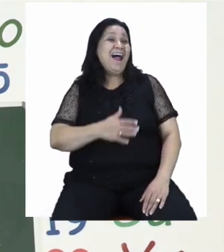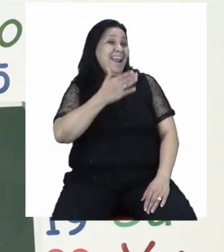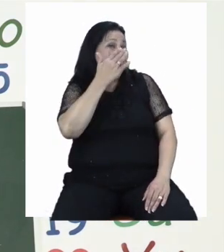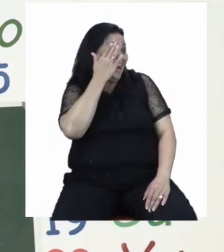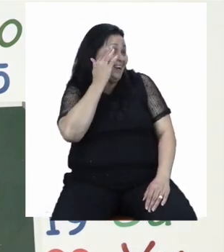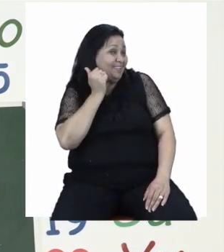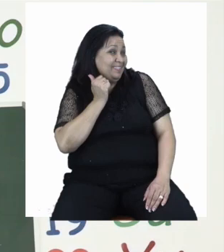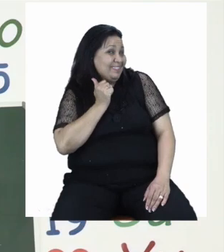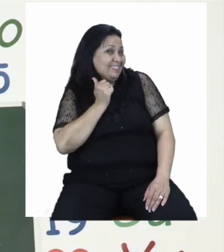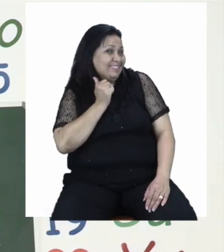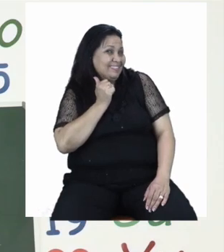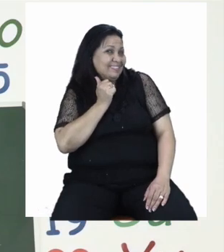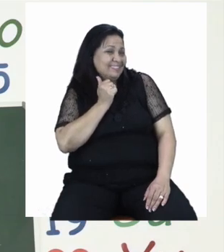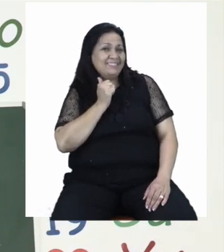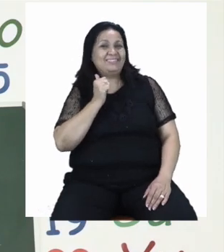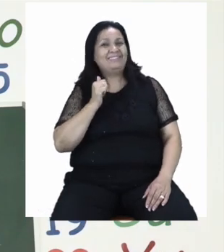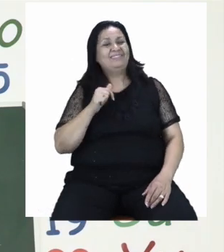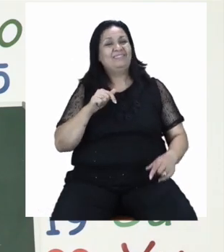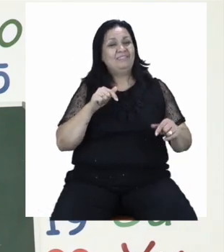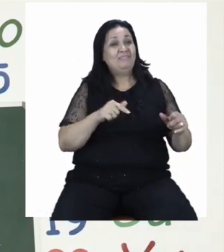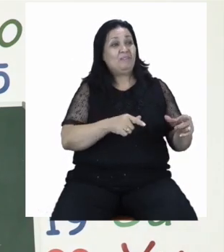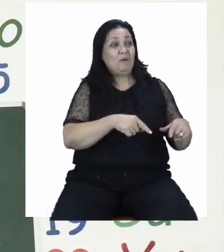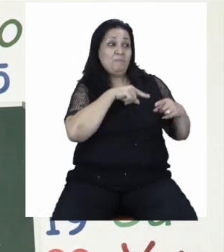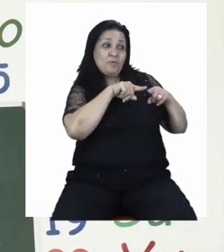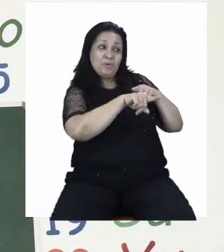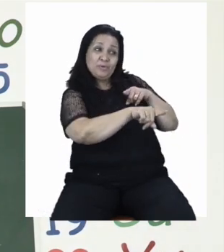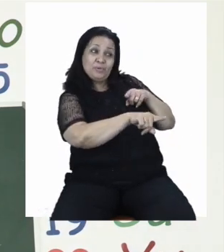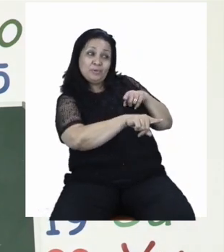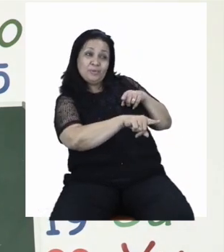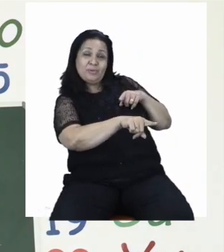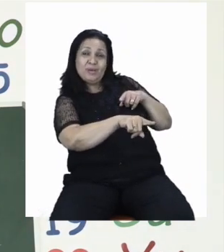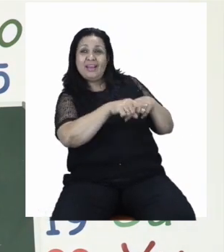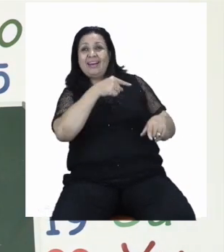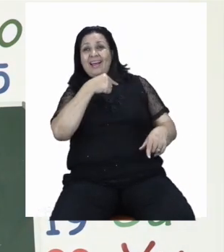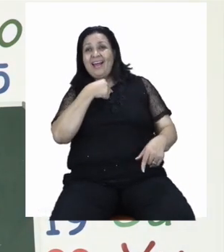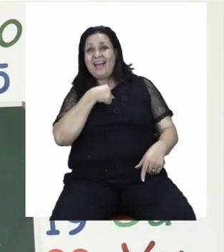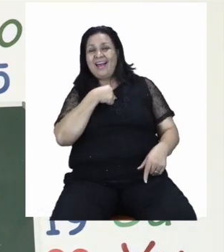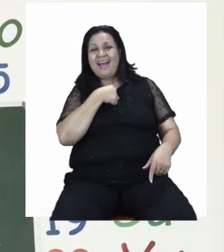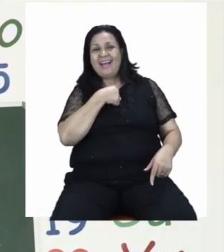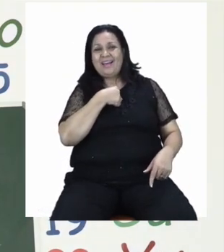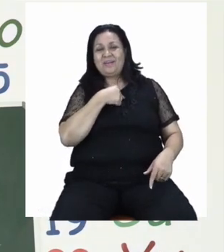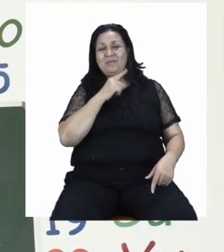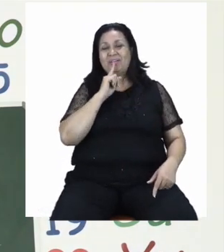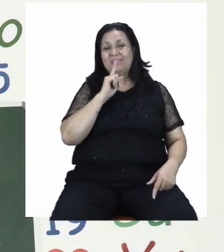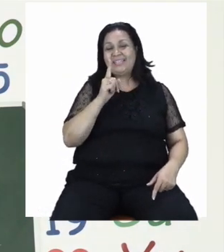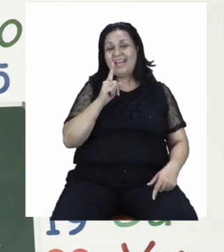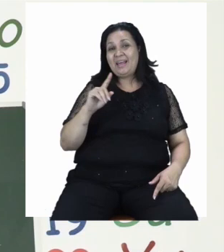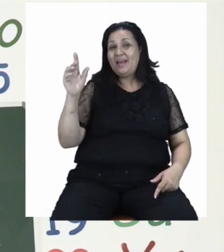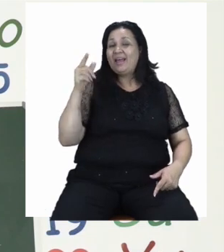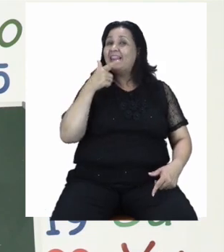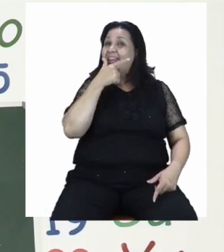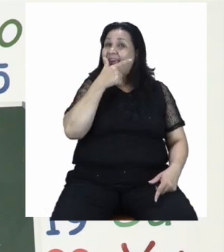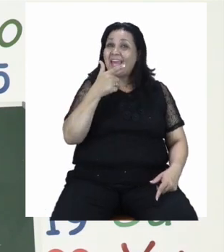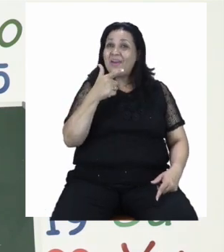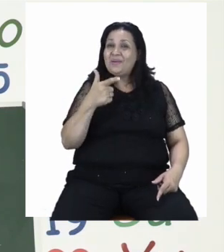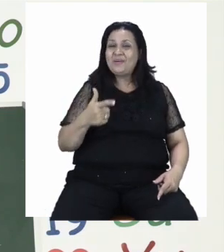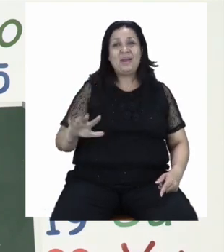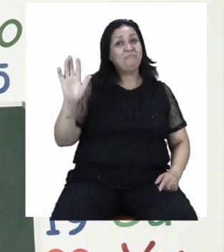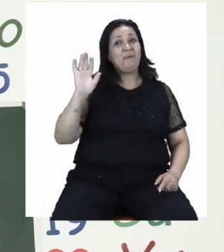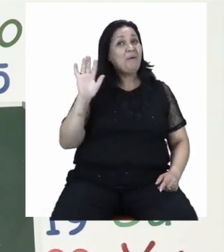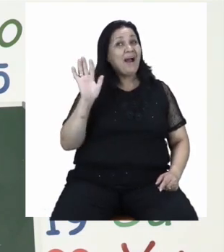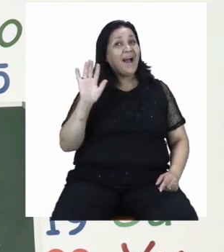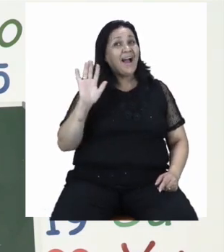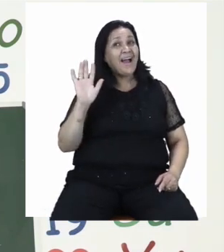Hello. So, from Zacky and I, we would like to say thank you so much for joining